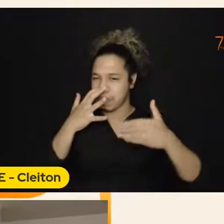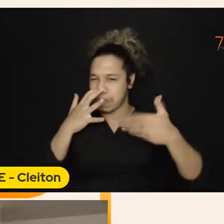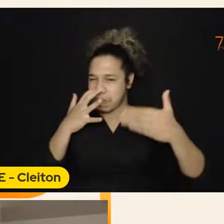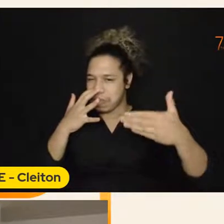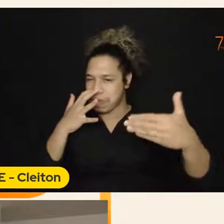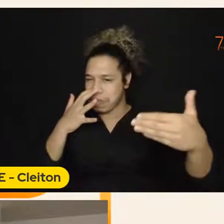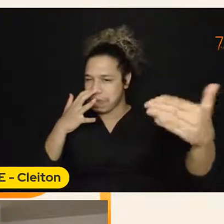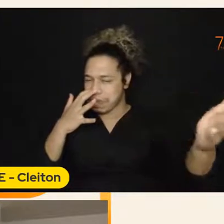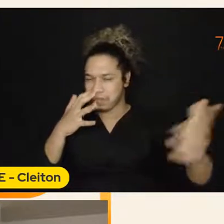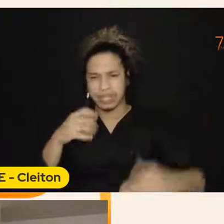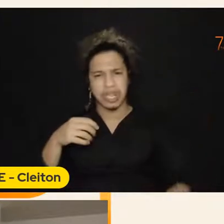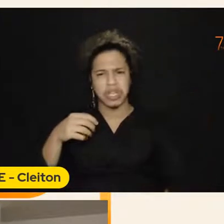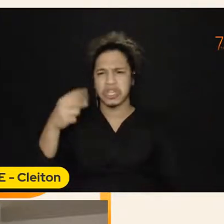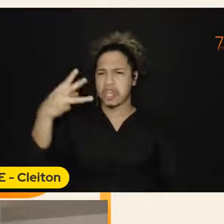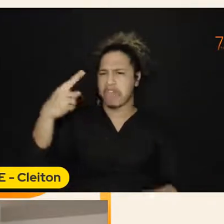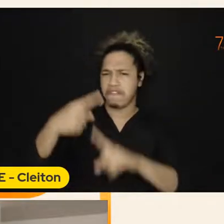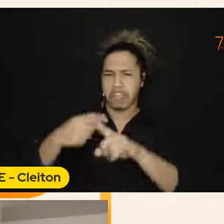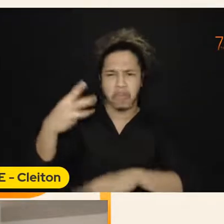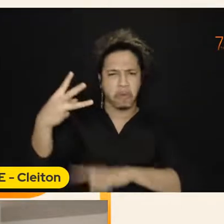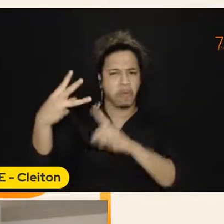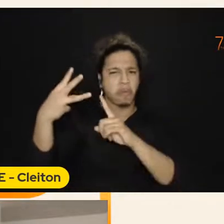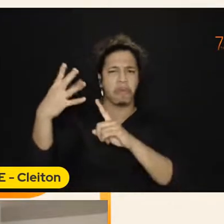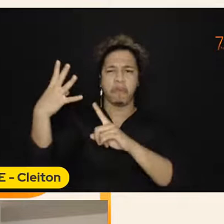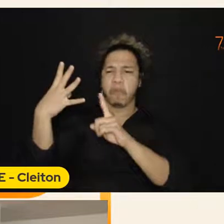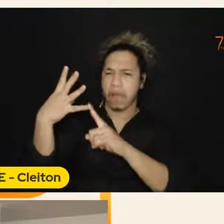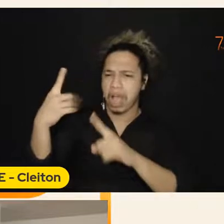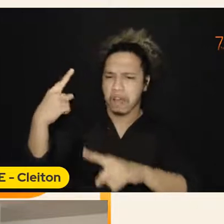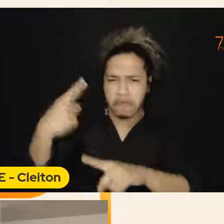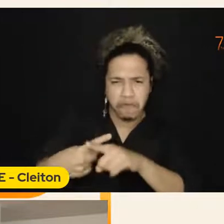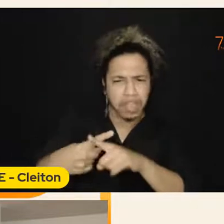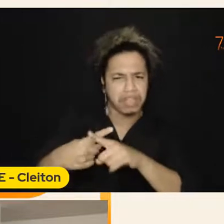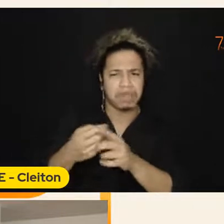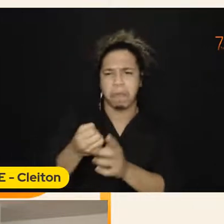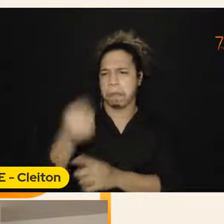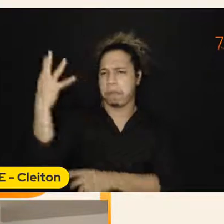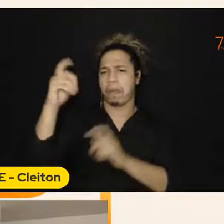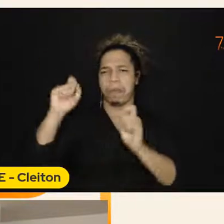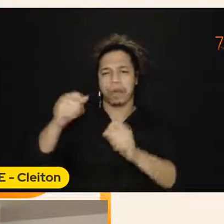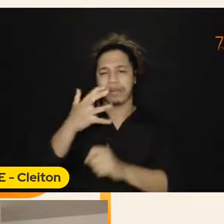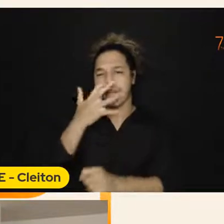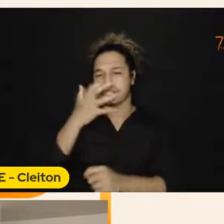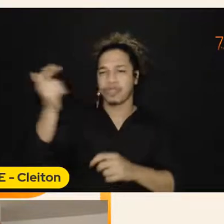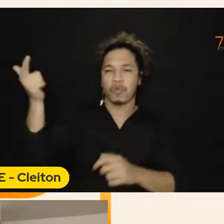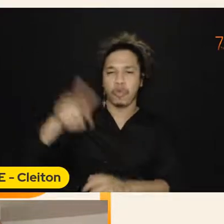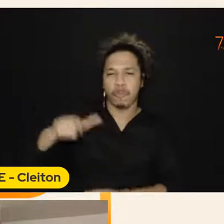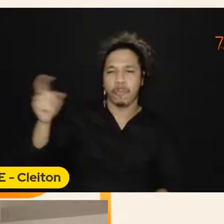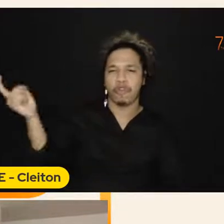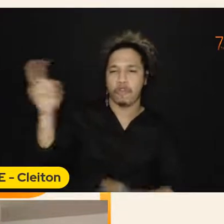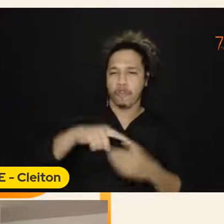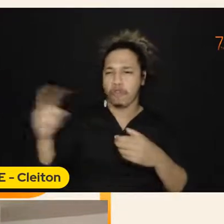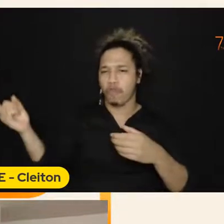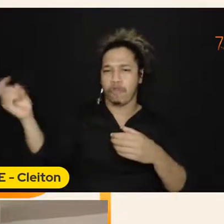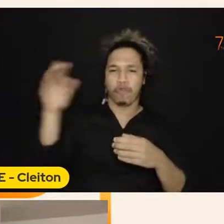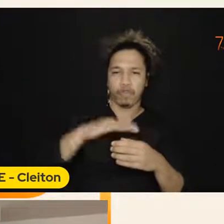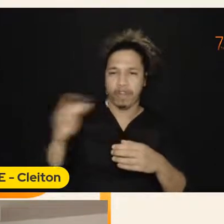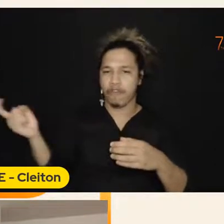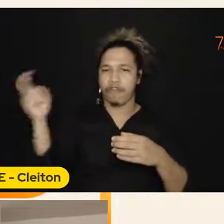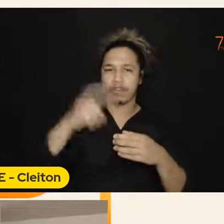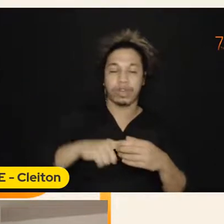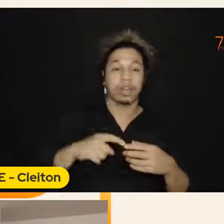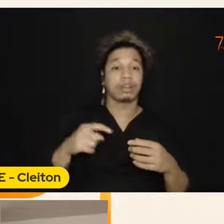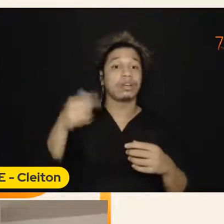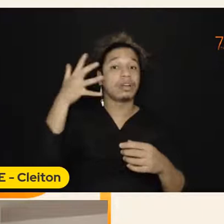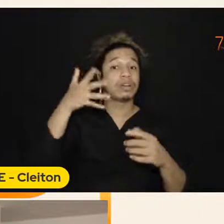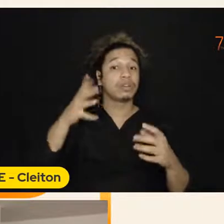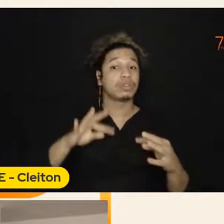4 times, 10 times, no problem. We just like to mention that all the other talks, they are going to